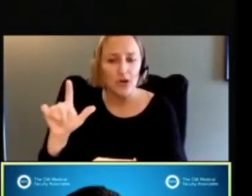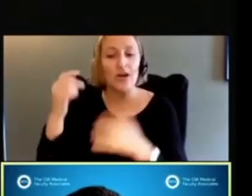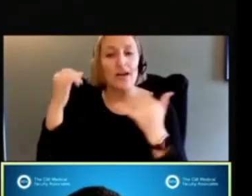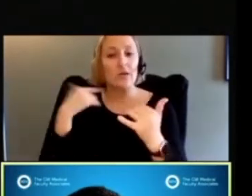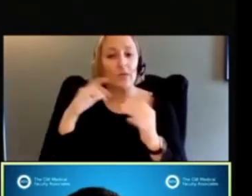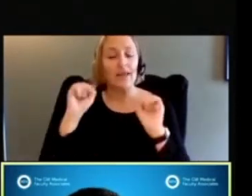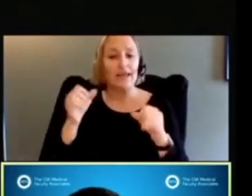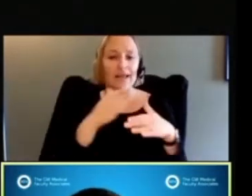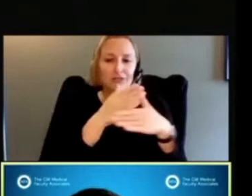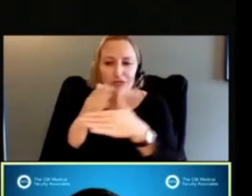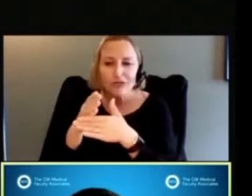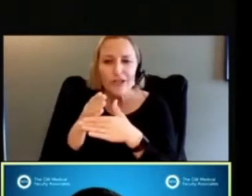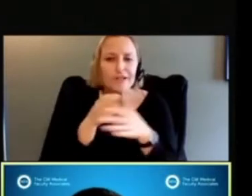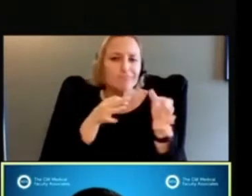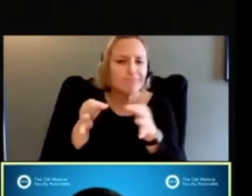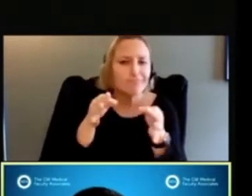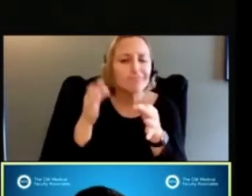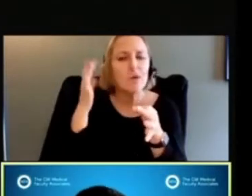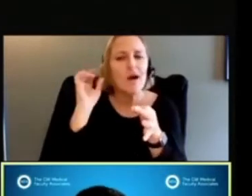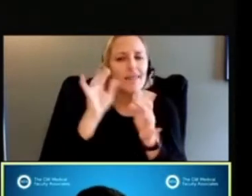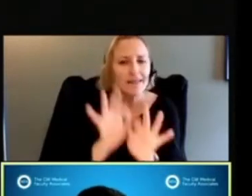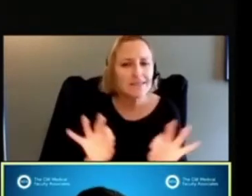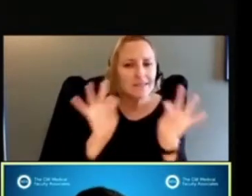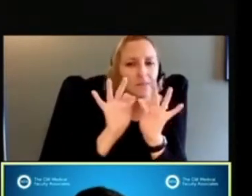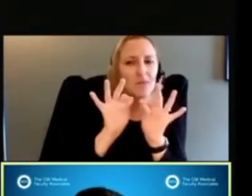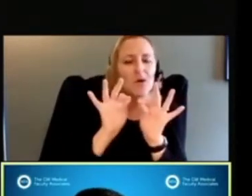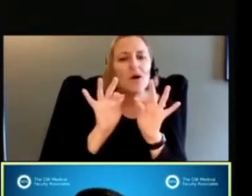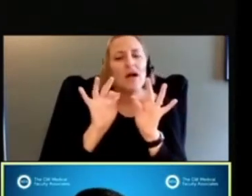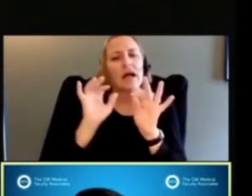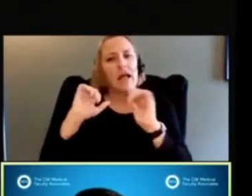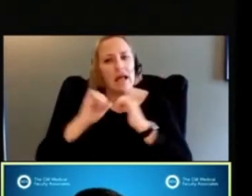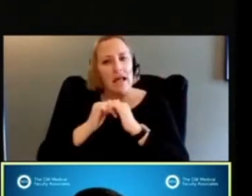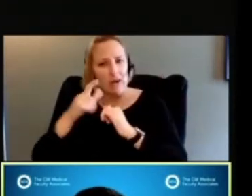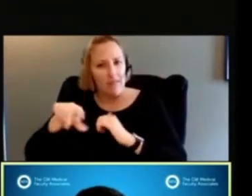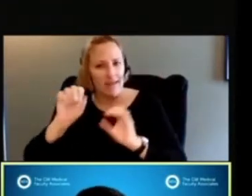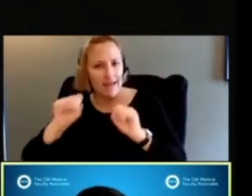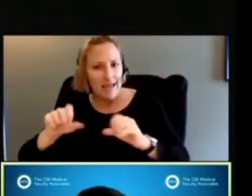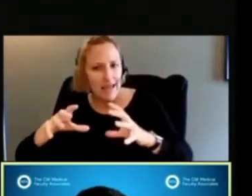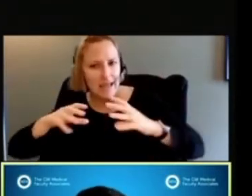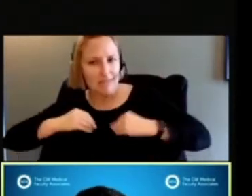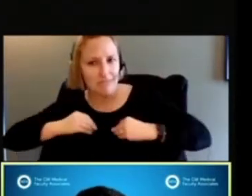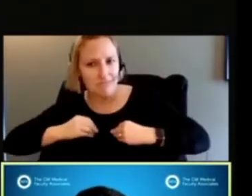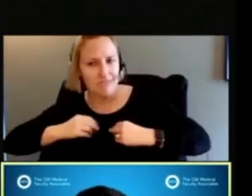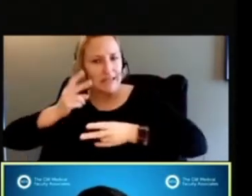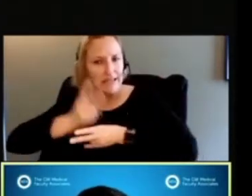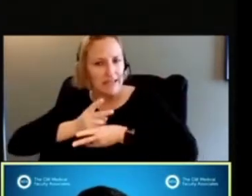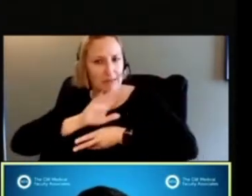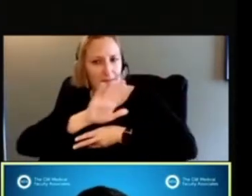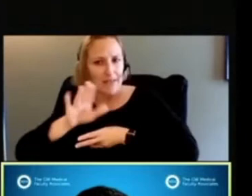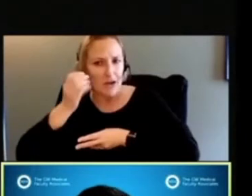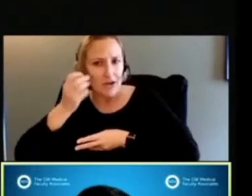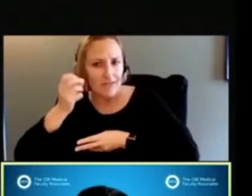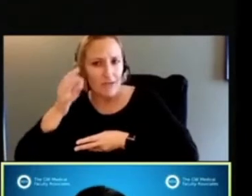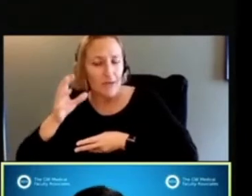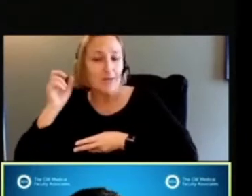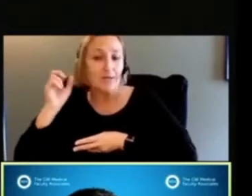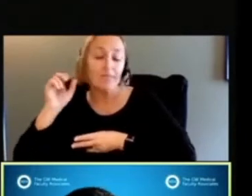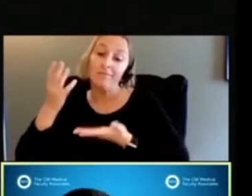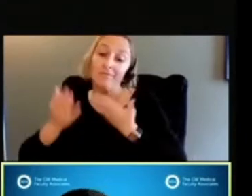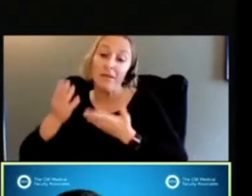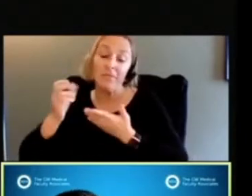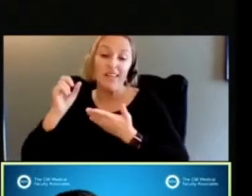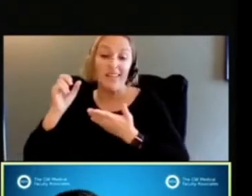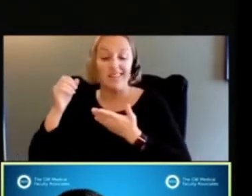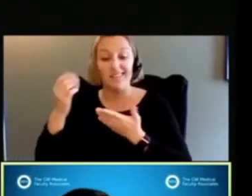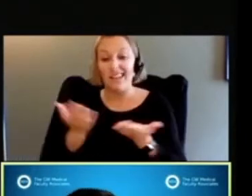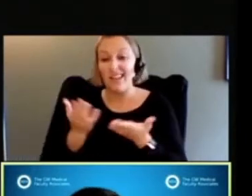community members the importance and the value of being able to own your own data, to be able to take it with you if you're receiving care. For example, in DC, there's 8